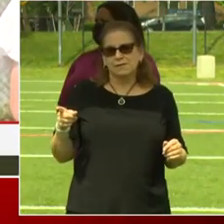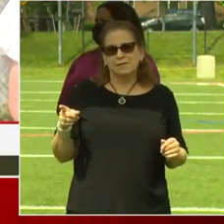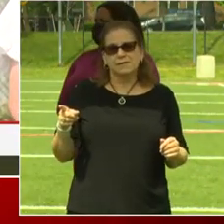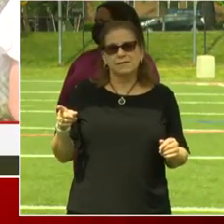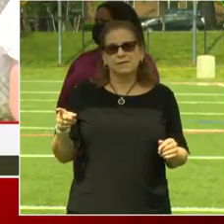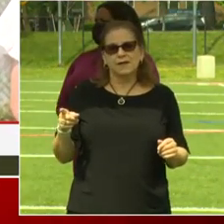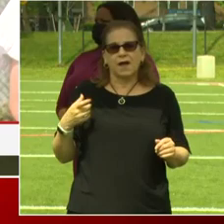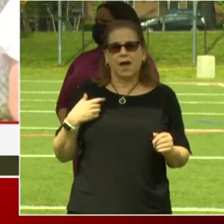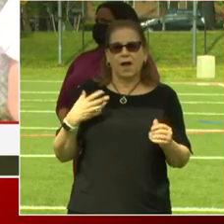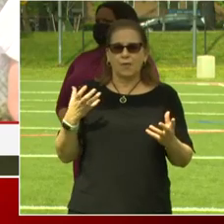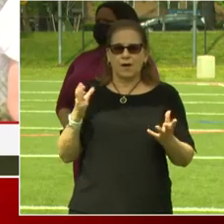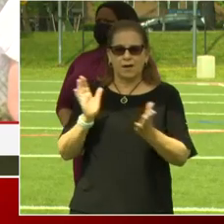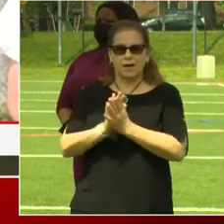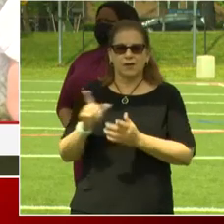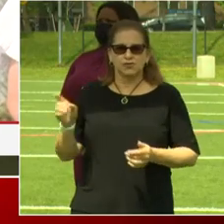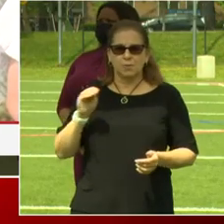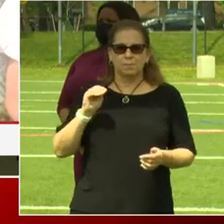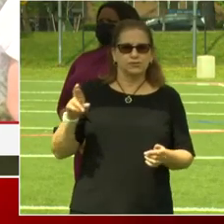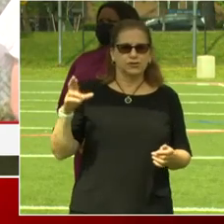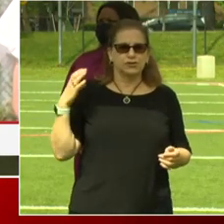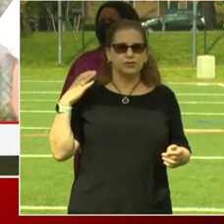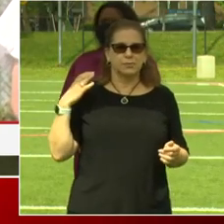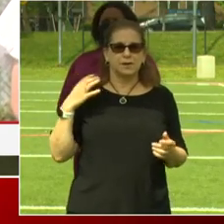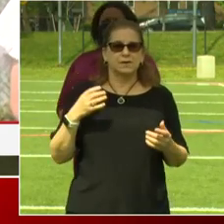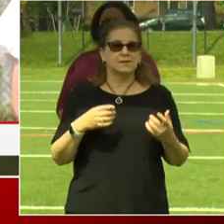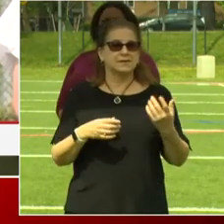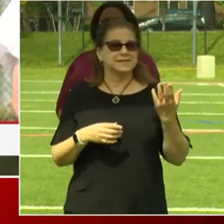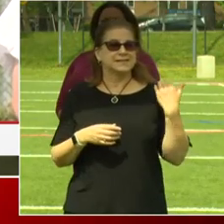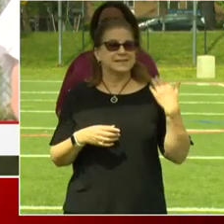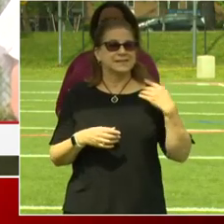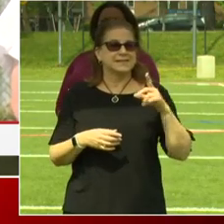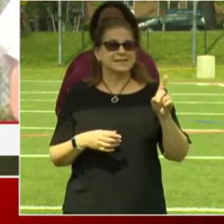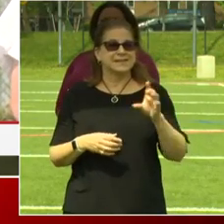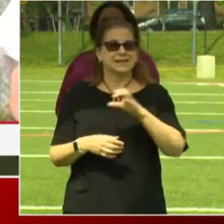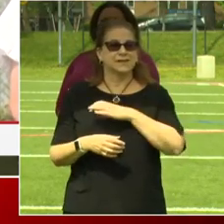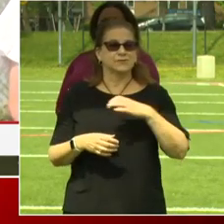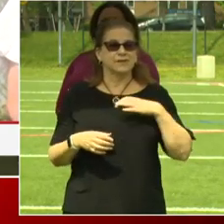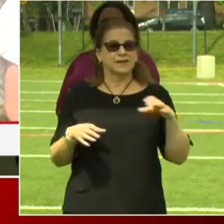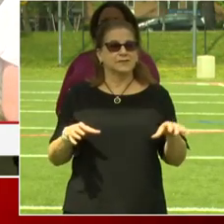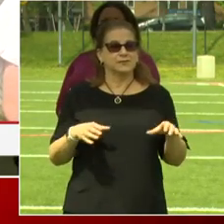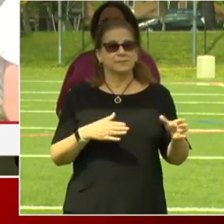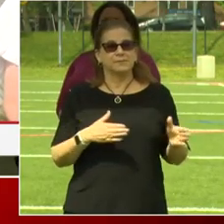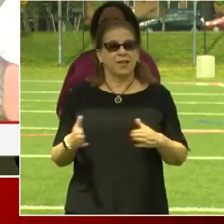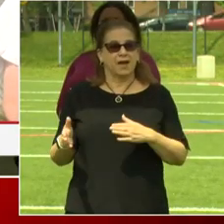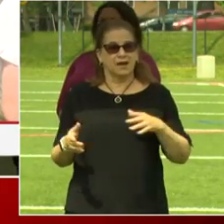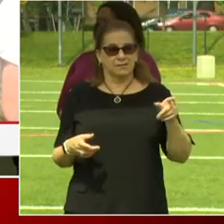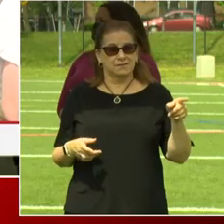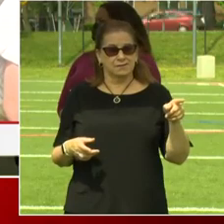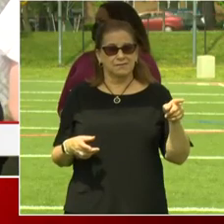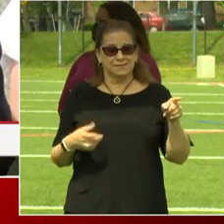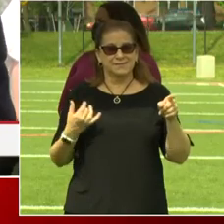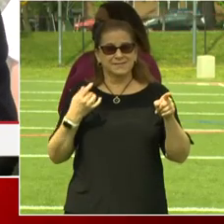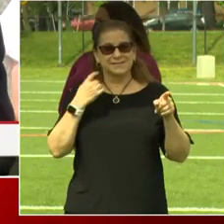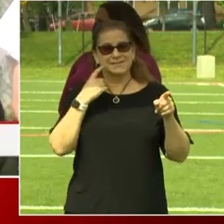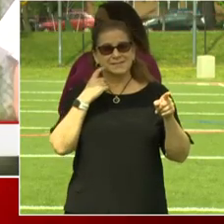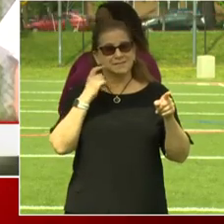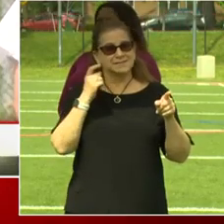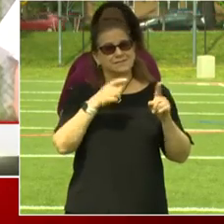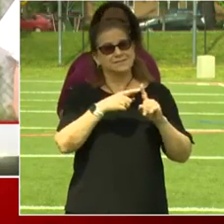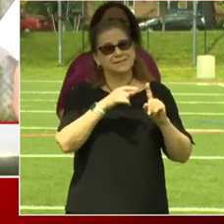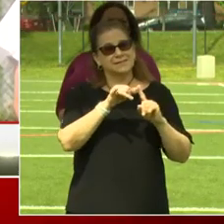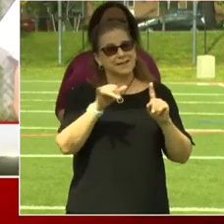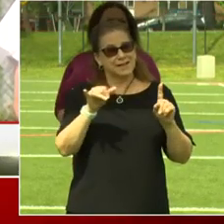end of the council's actions on the comp plan, will it be the same, easier,